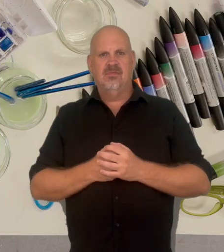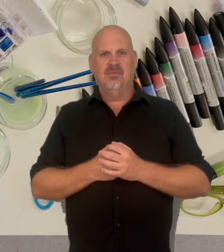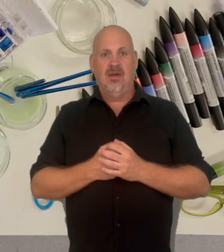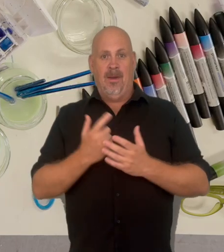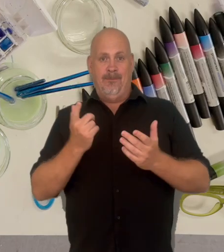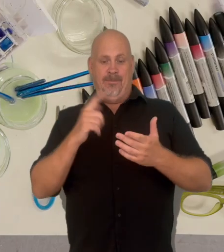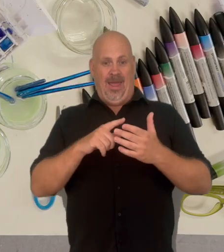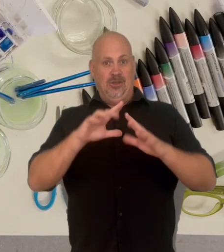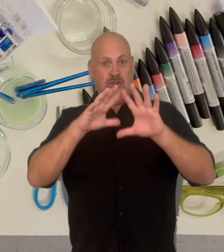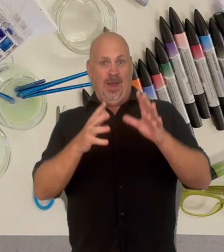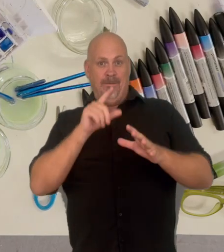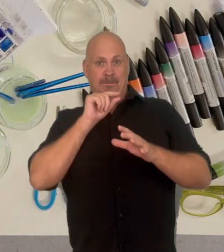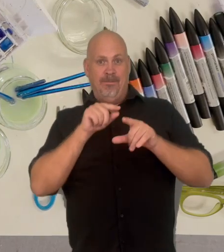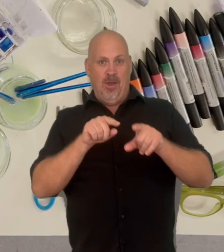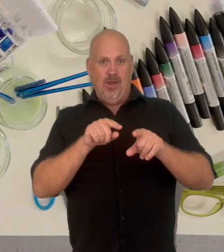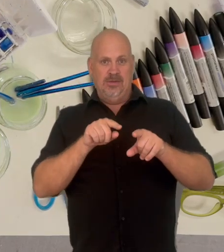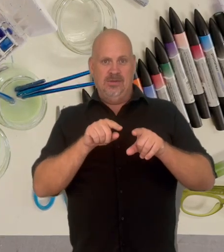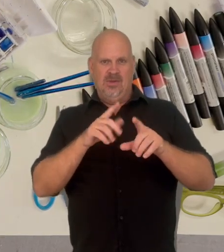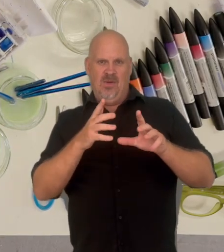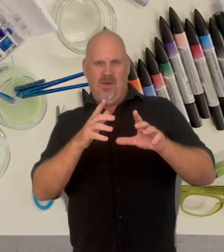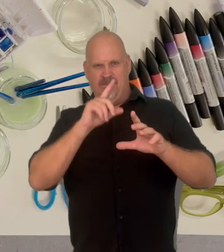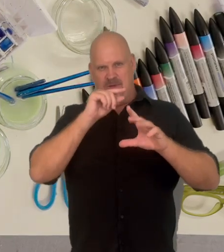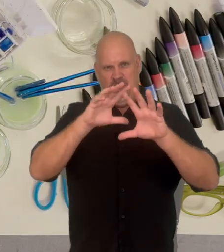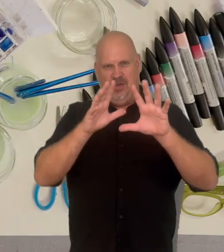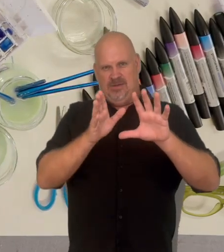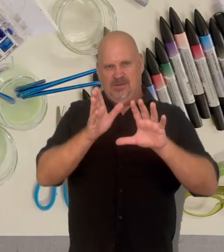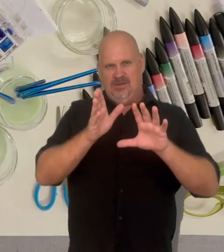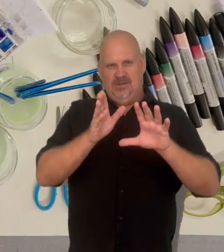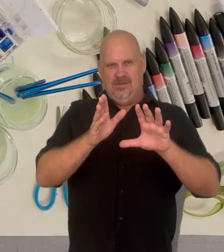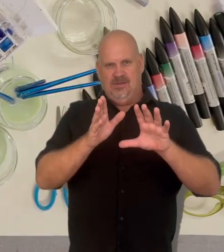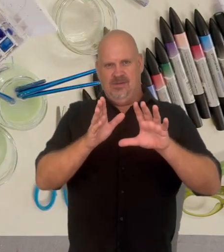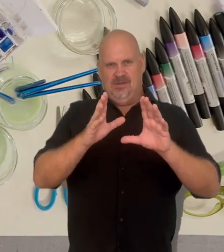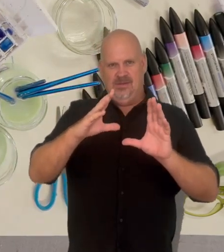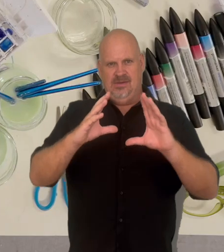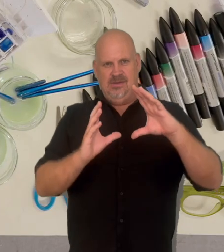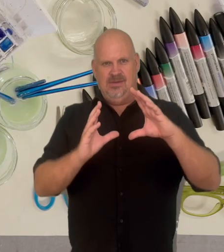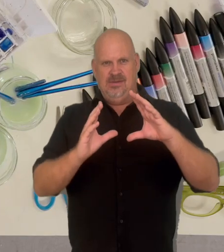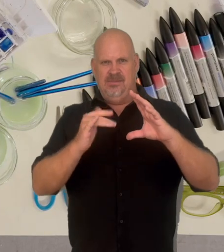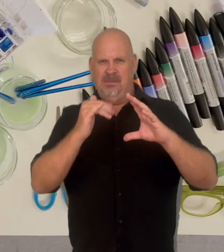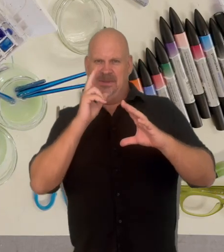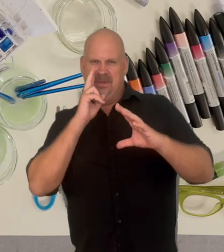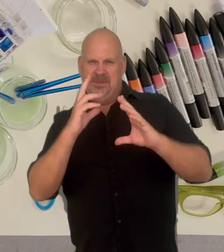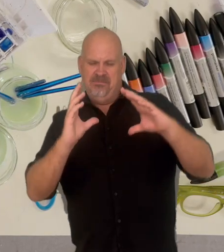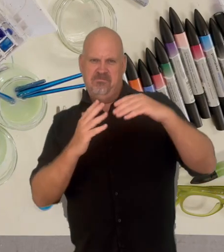bird, or the direction of the bird. You can see the bird a bit more there.